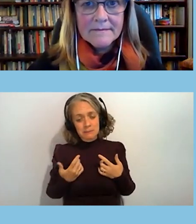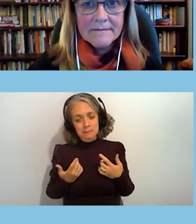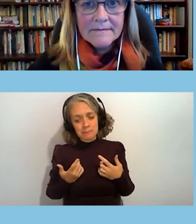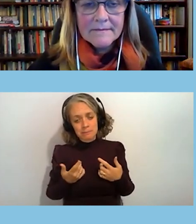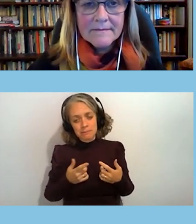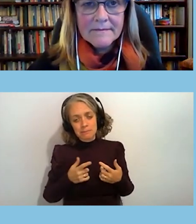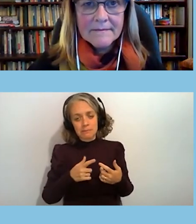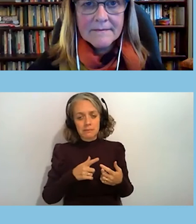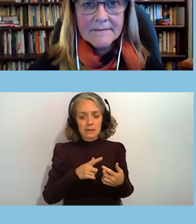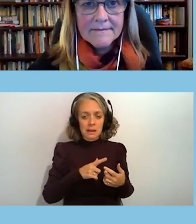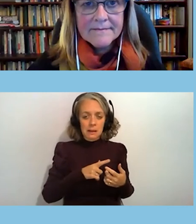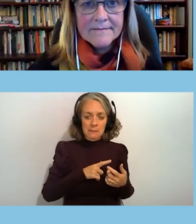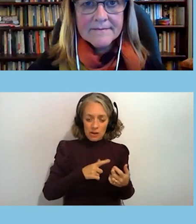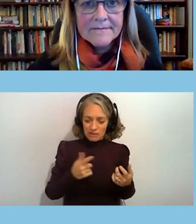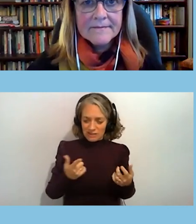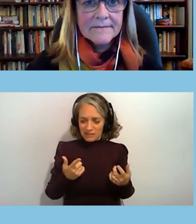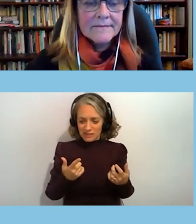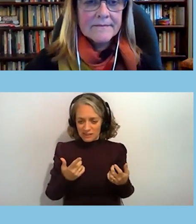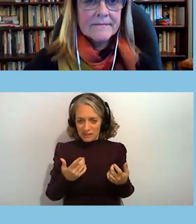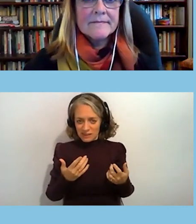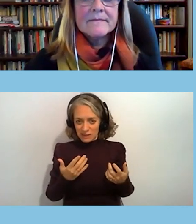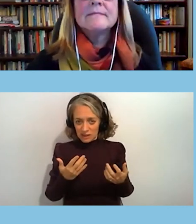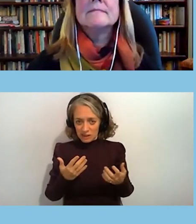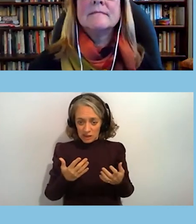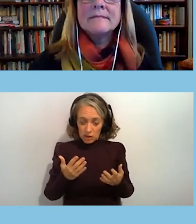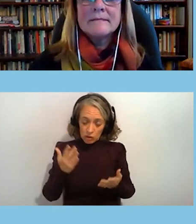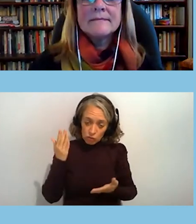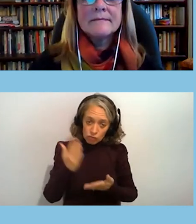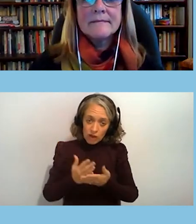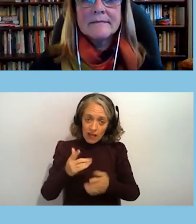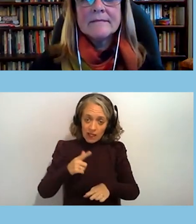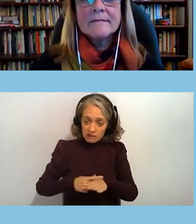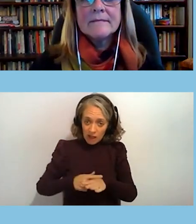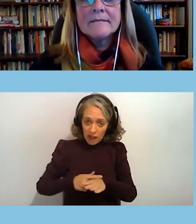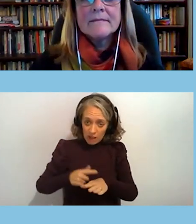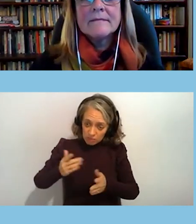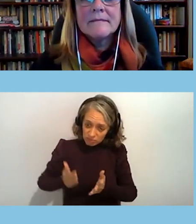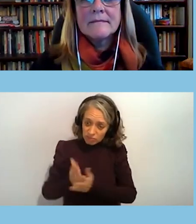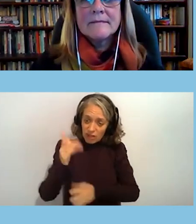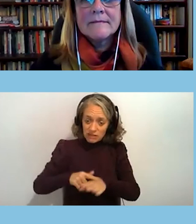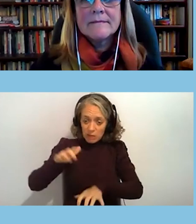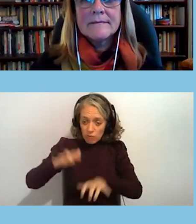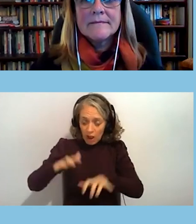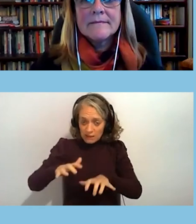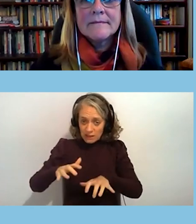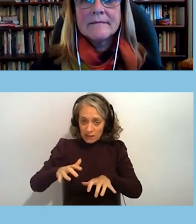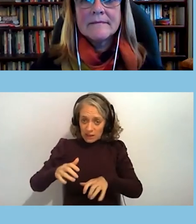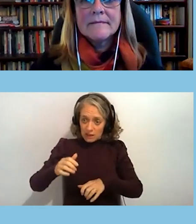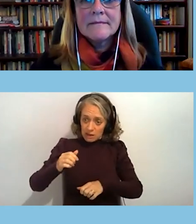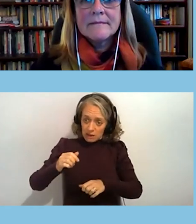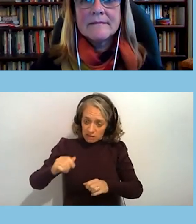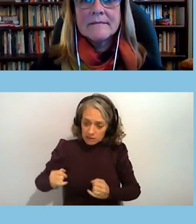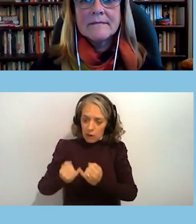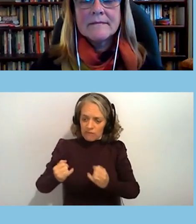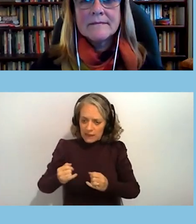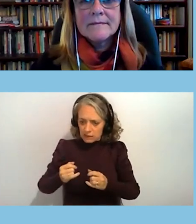kind of the conflict of real-time writing becomes more prevalent. But the